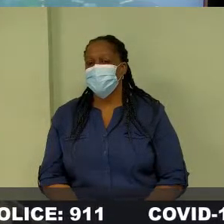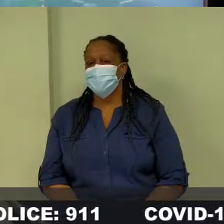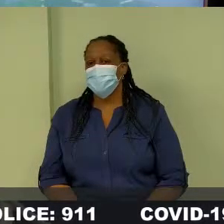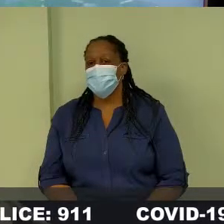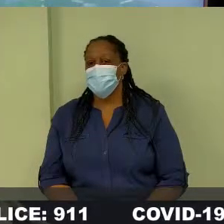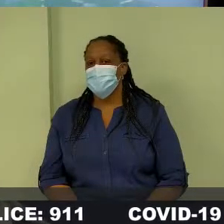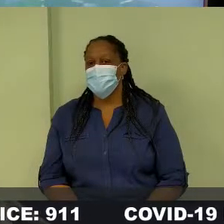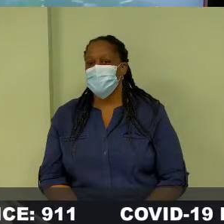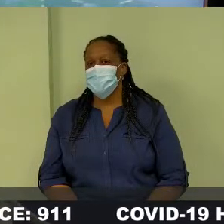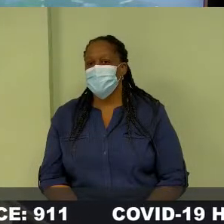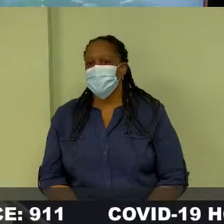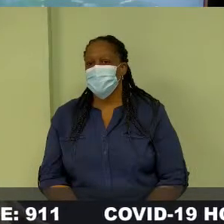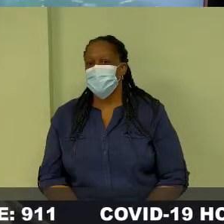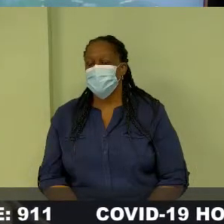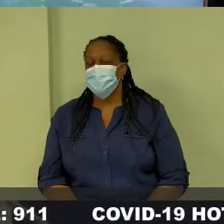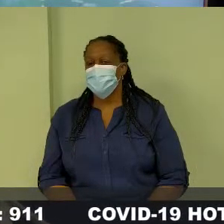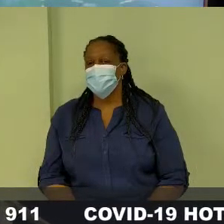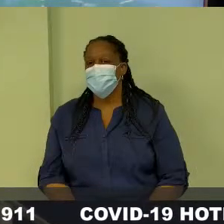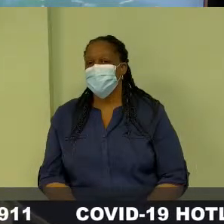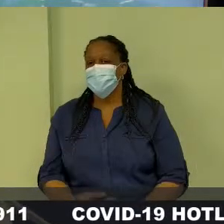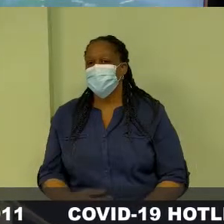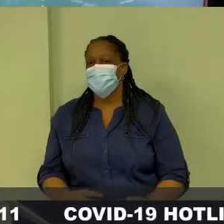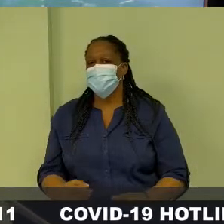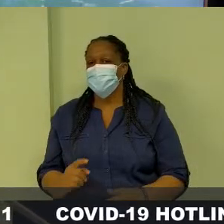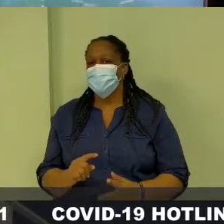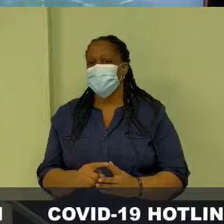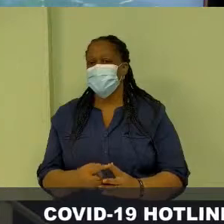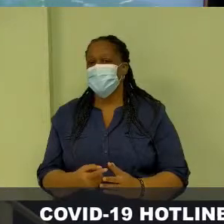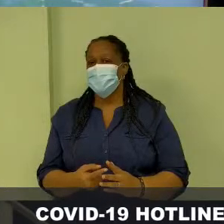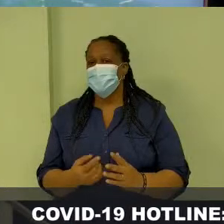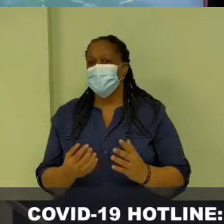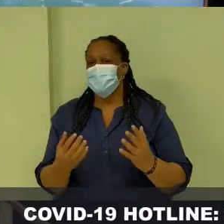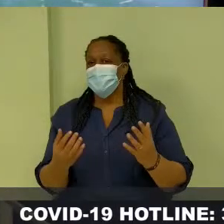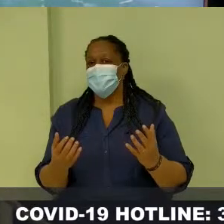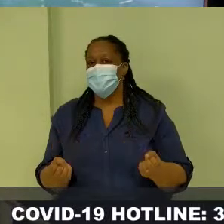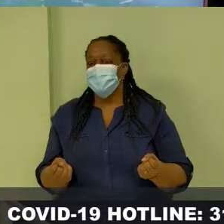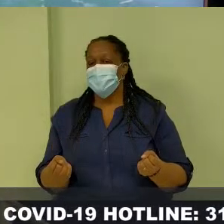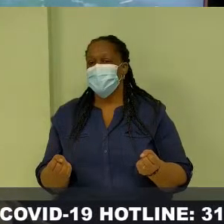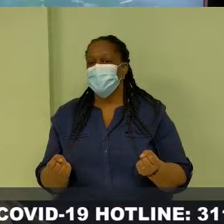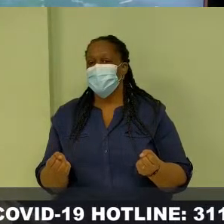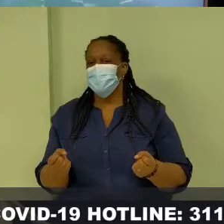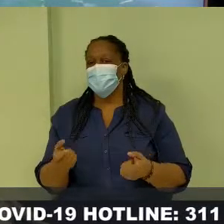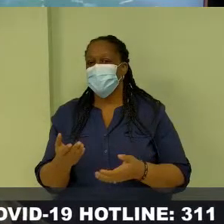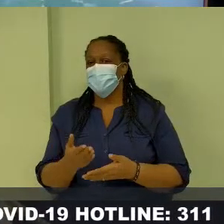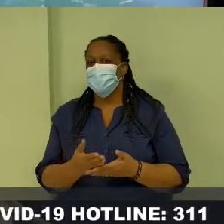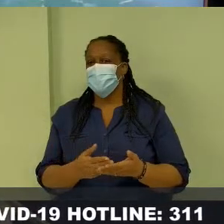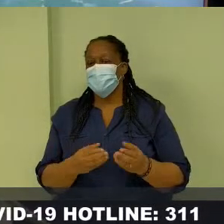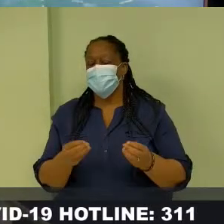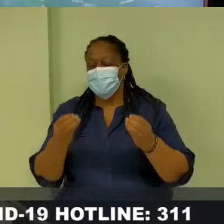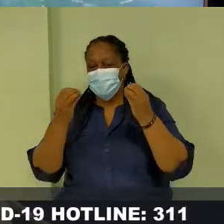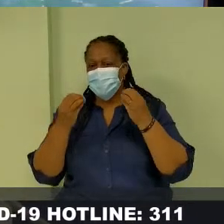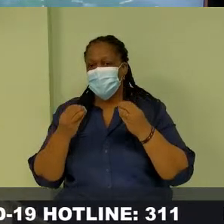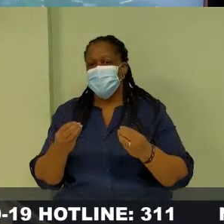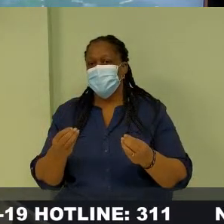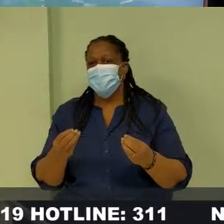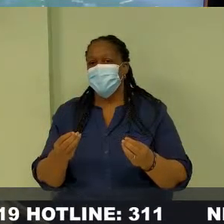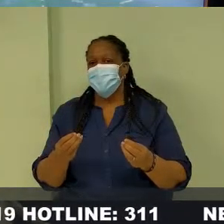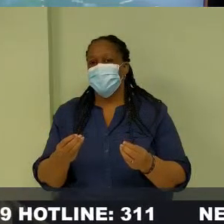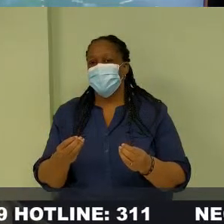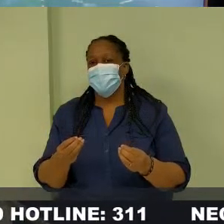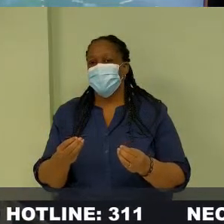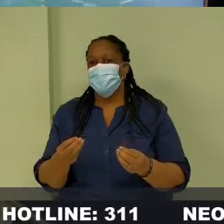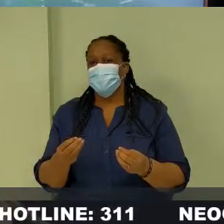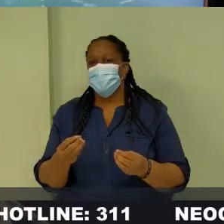Before I start today, I just want to highlight some information that I received while